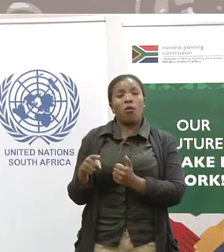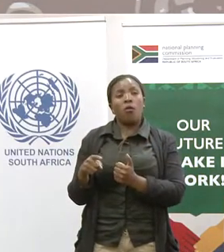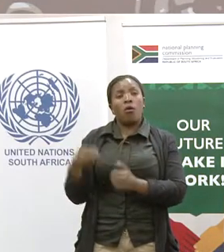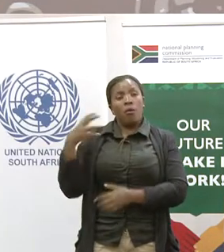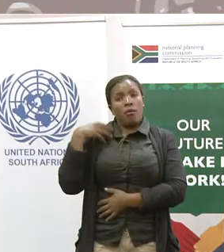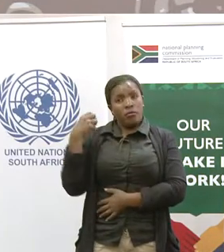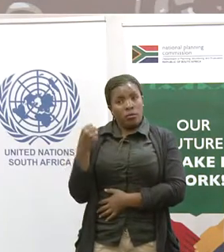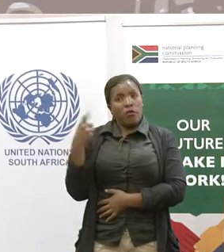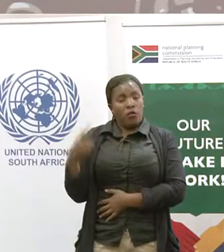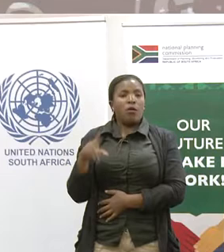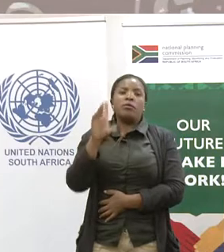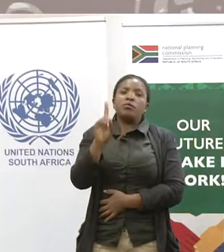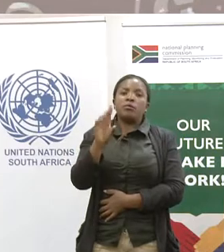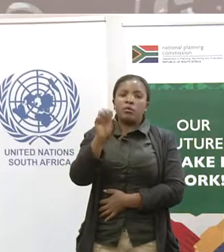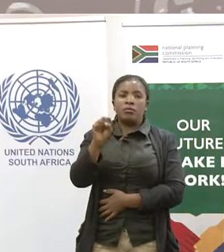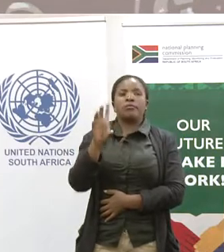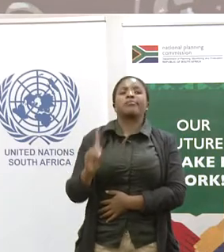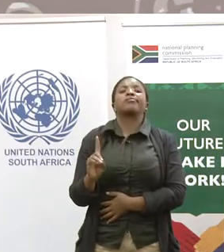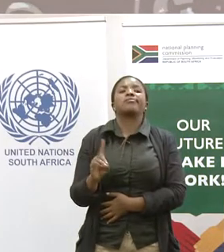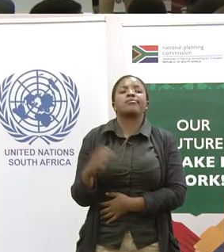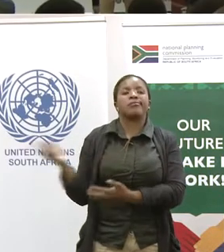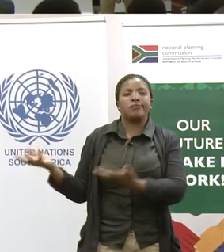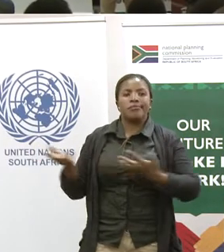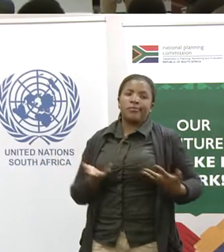Deputy Minister, you may come up.